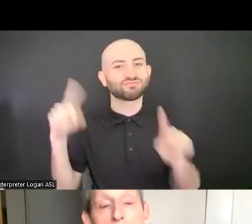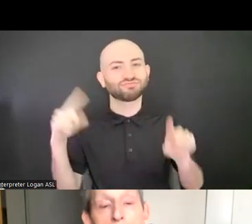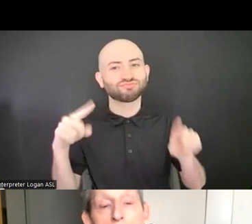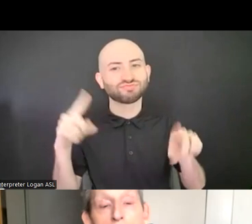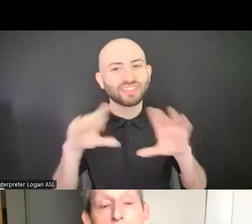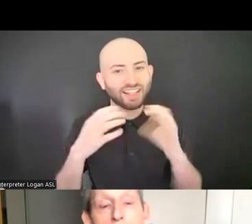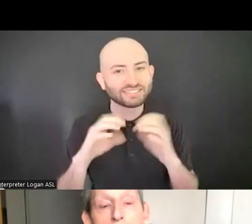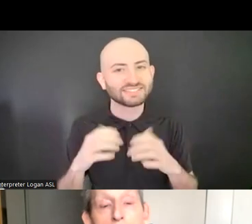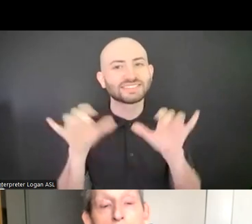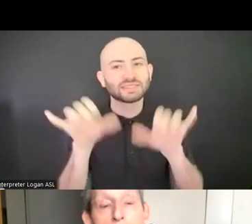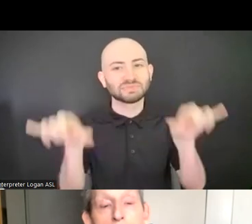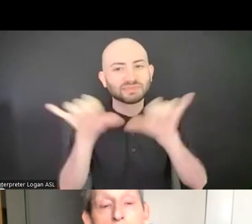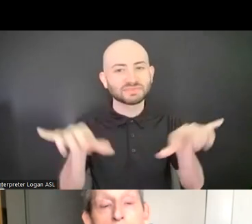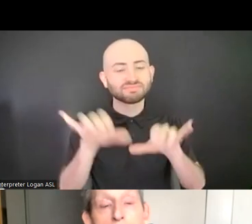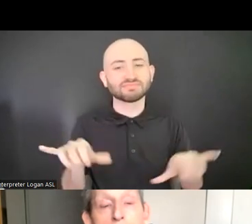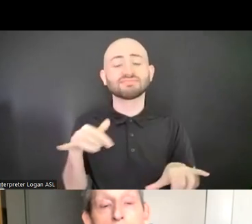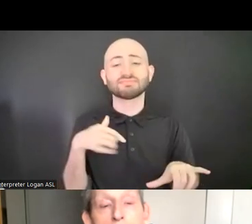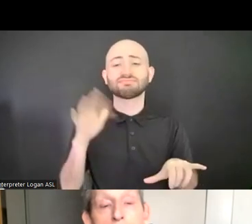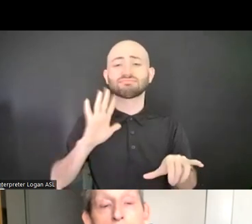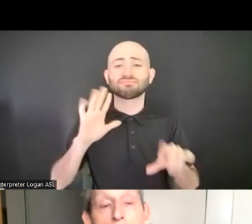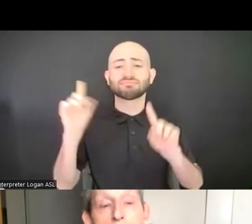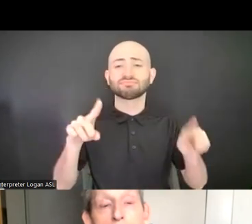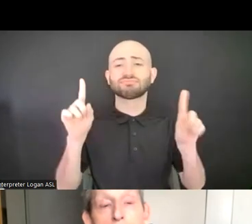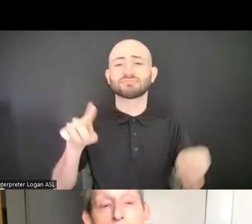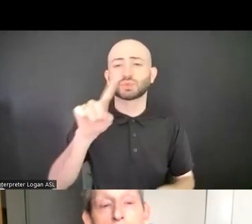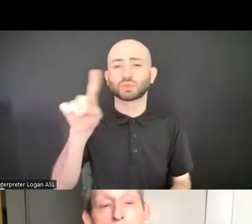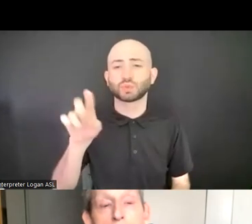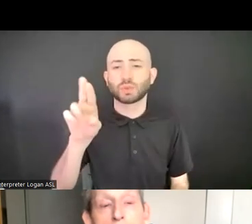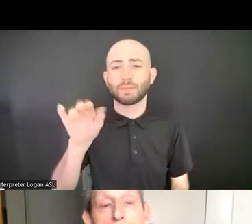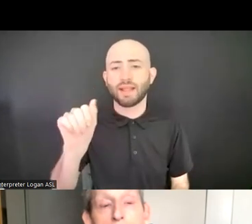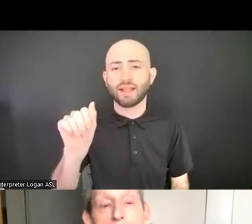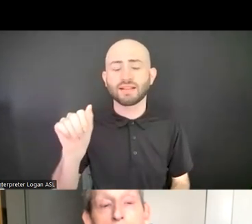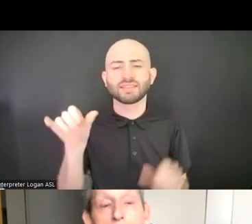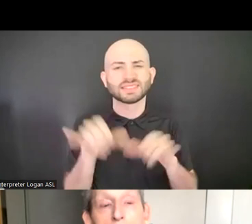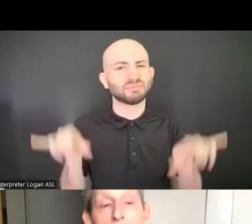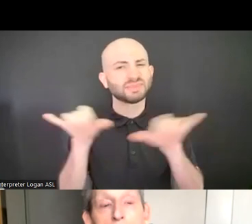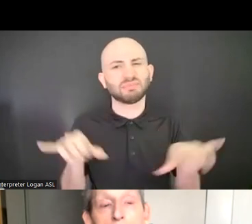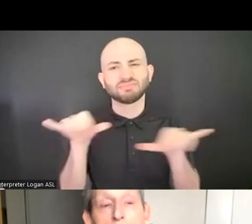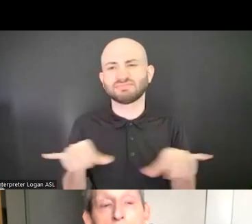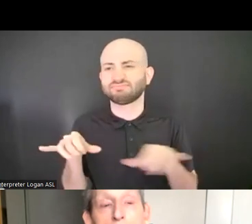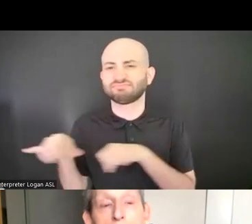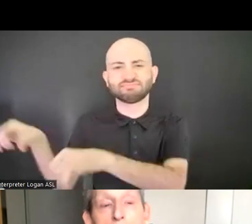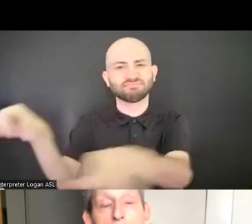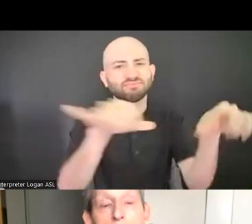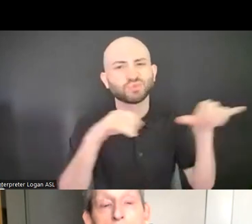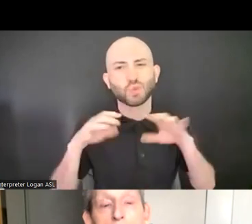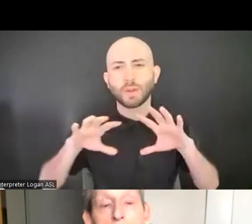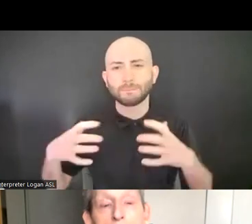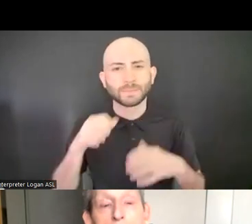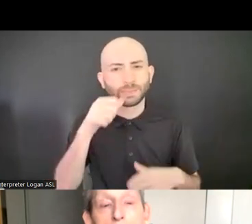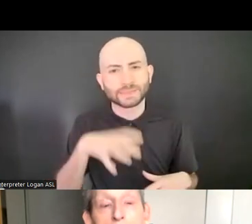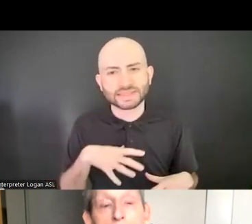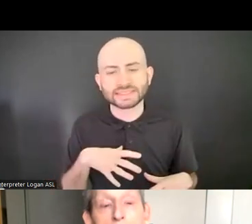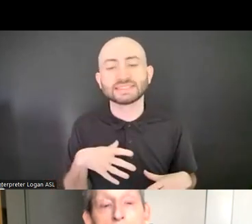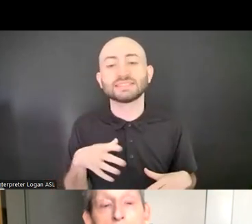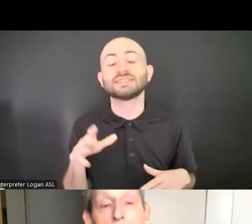to the same zumba class for several years with a lot of the same women and then they ended